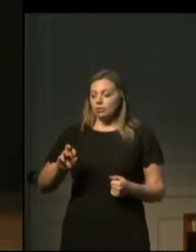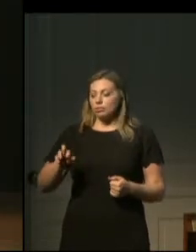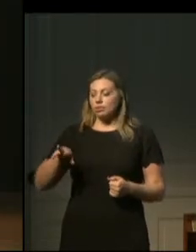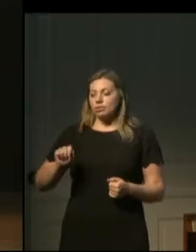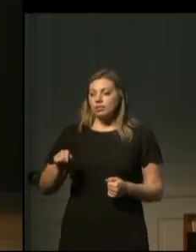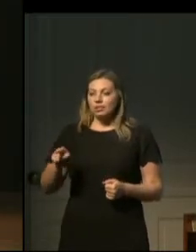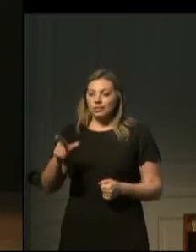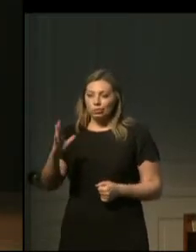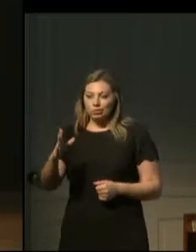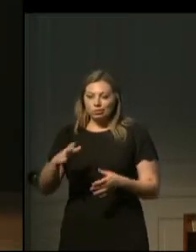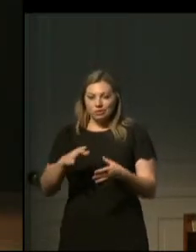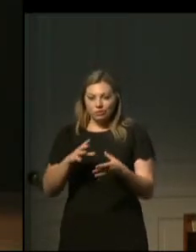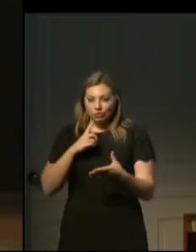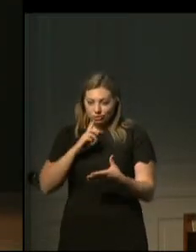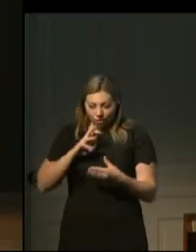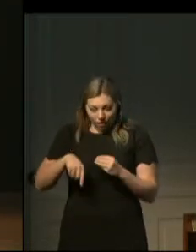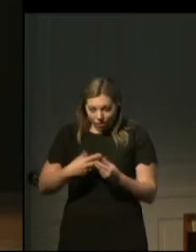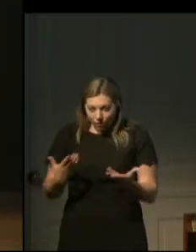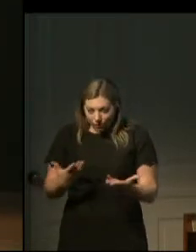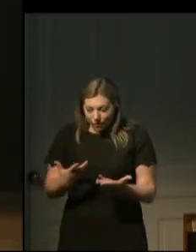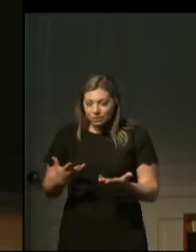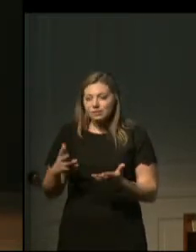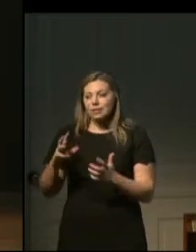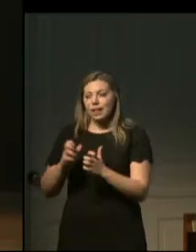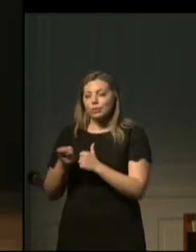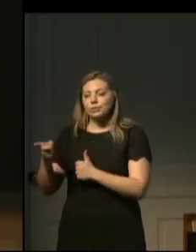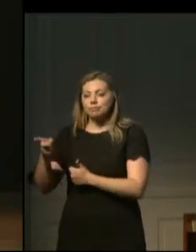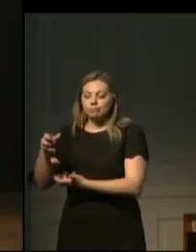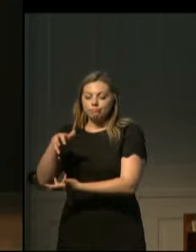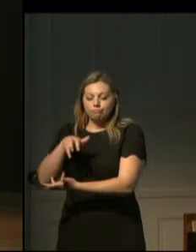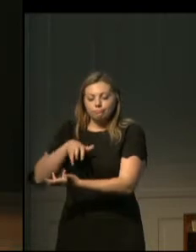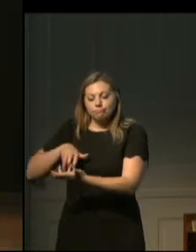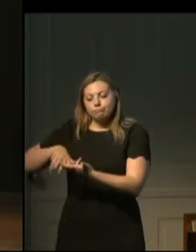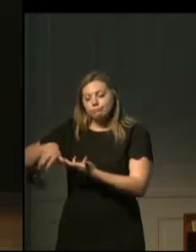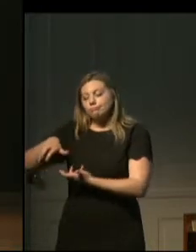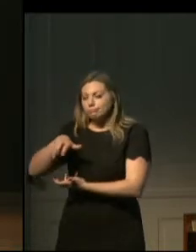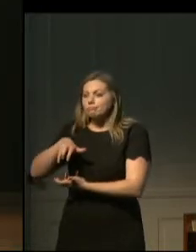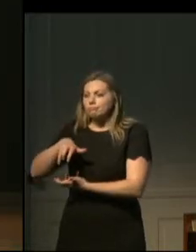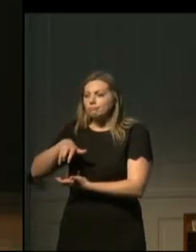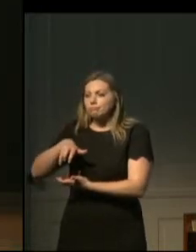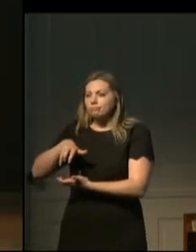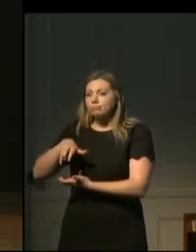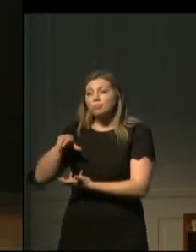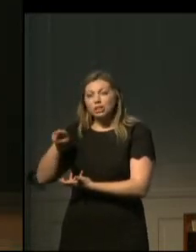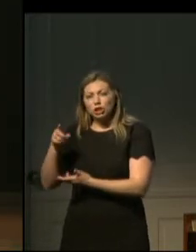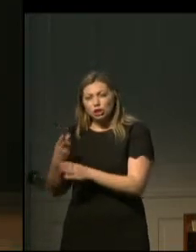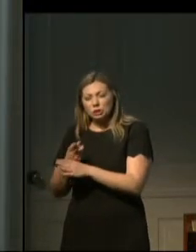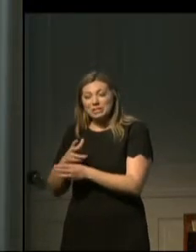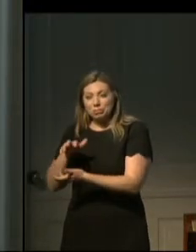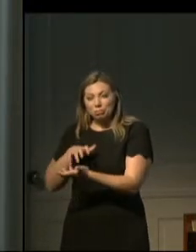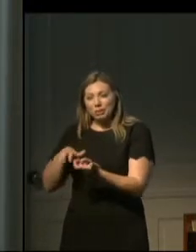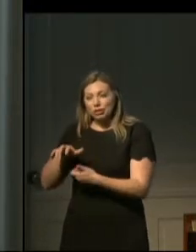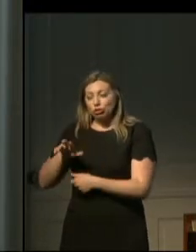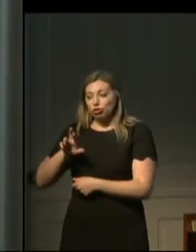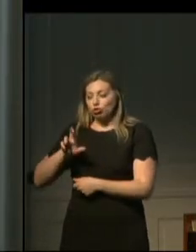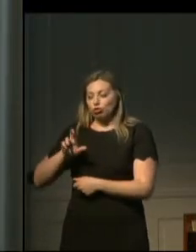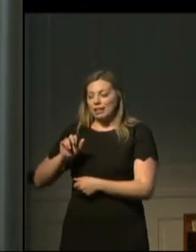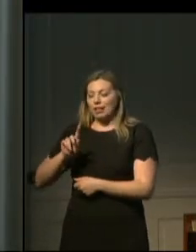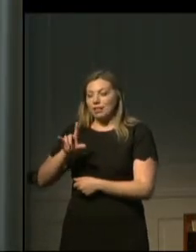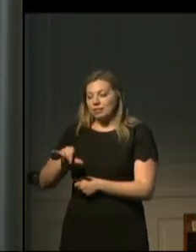going to talk about how he's he's using mixed reality to